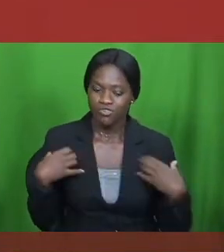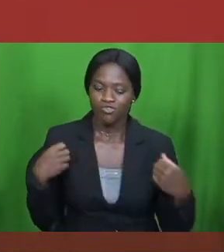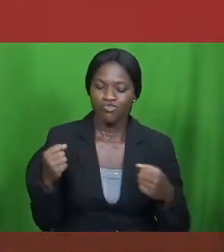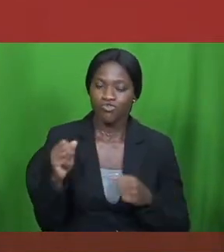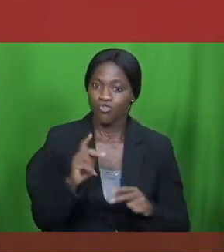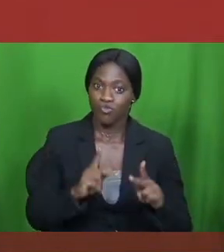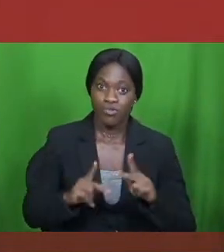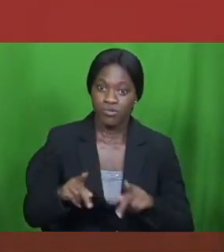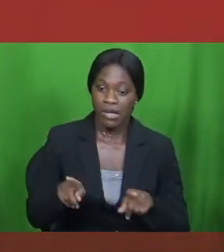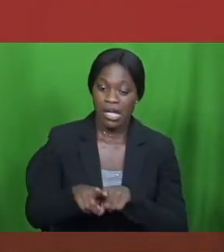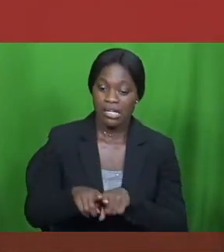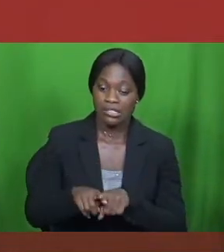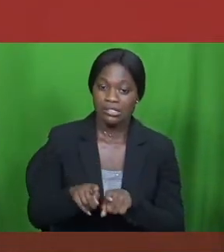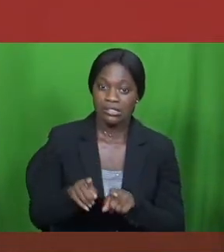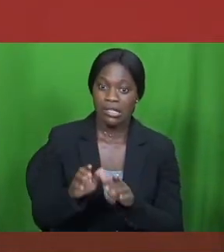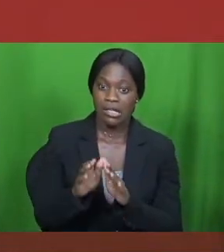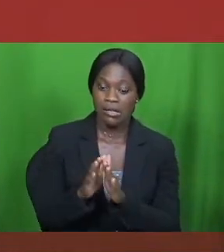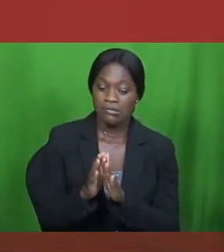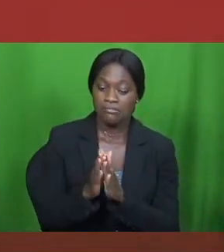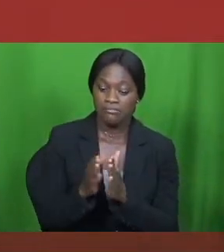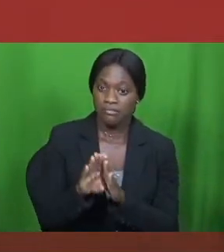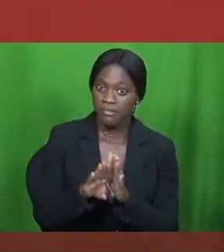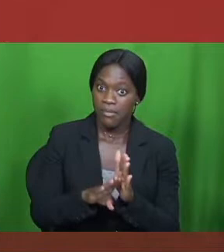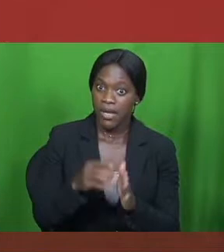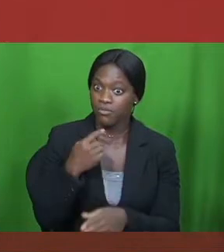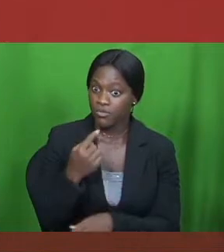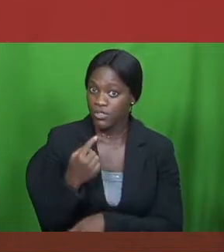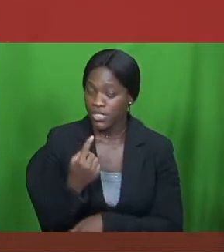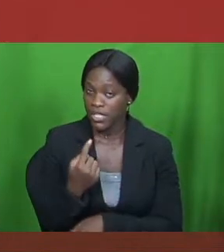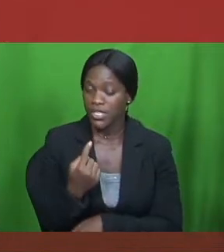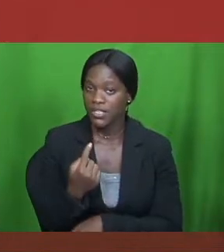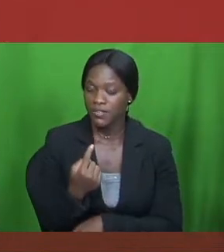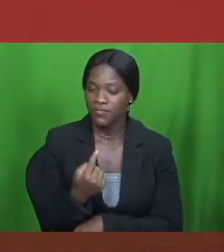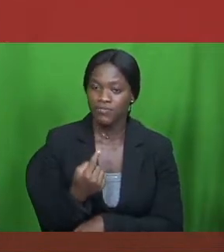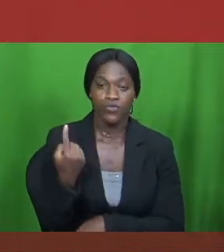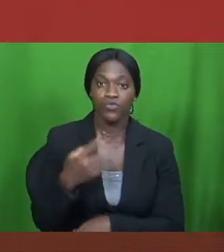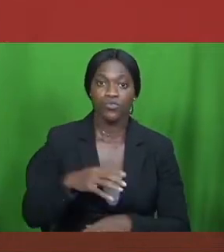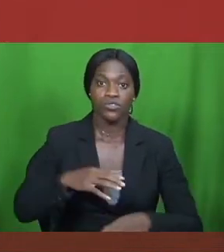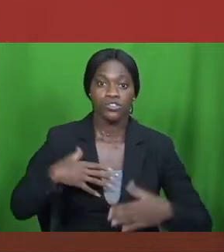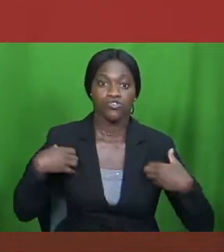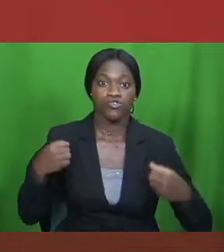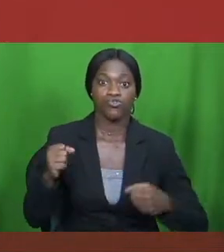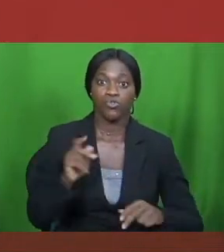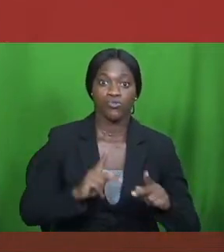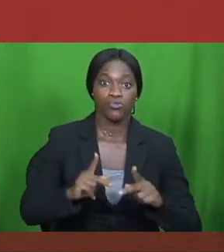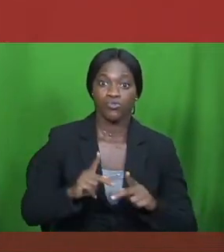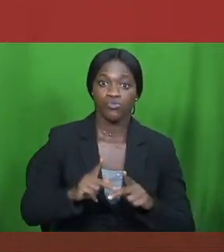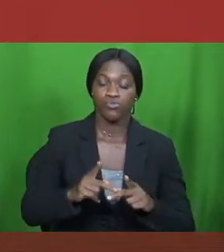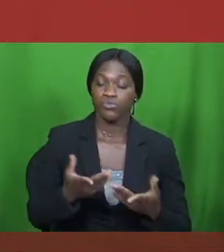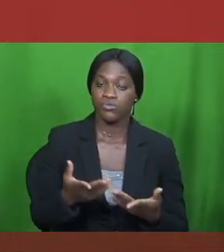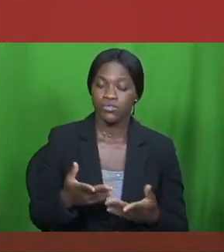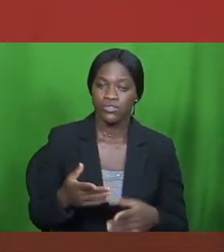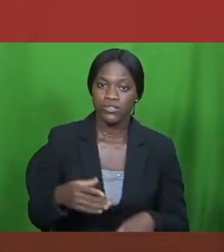Holy Bible, it's only the strong people who live up to 80.